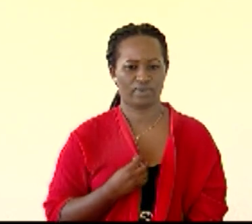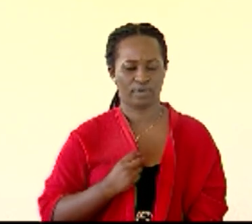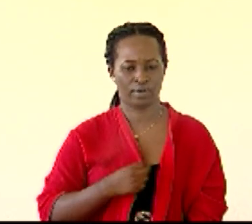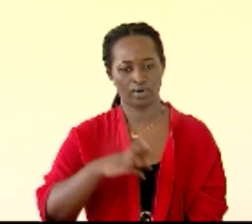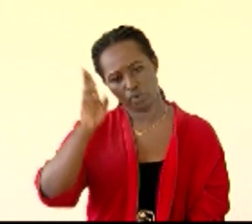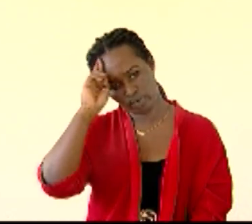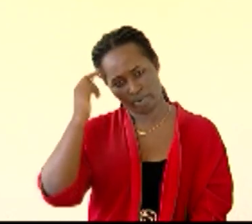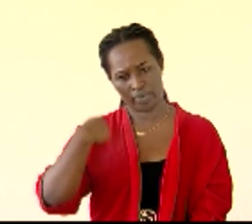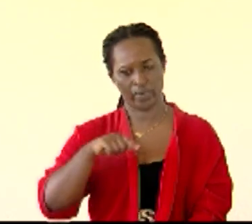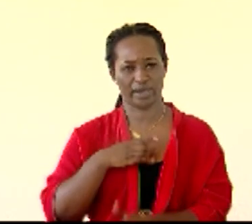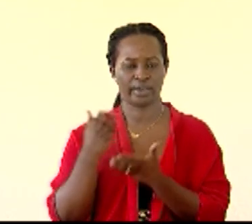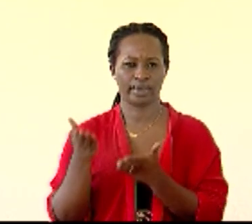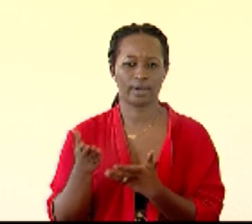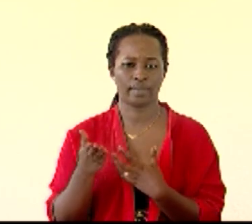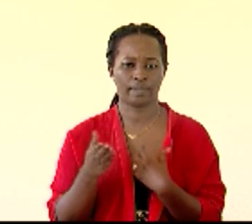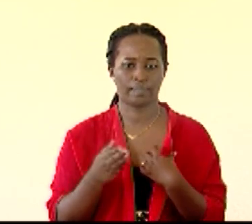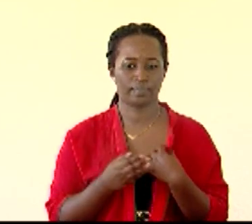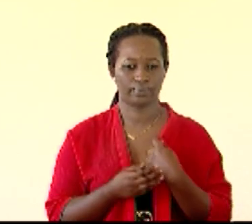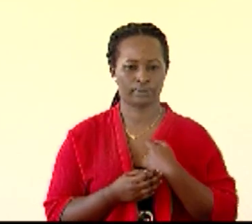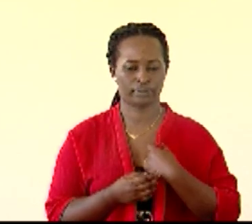Remember, we are here.